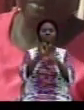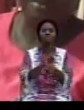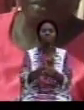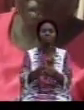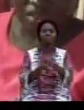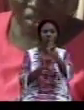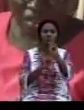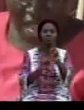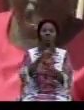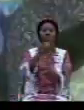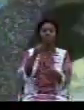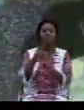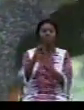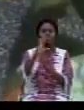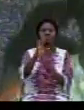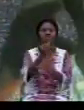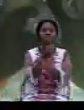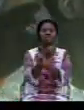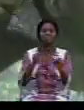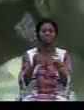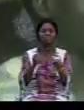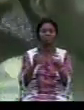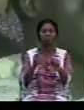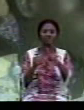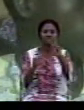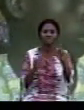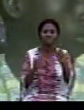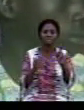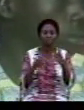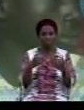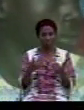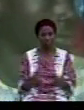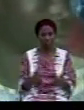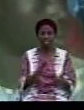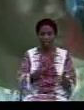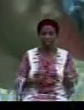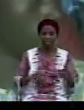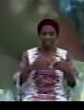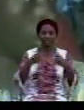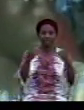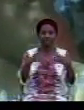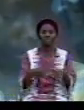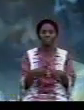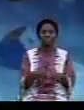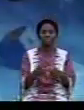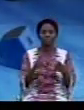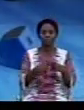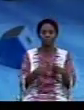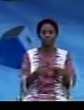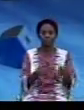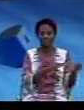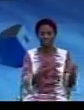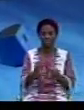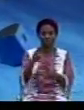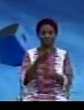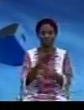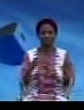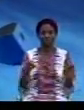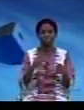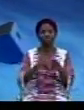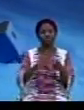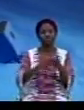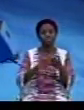your redemption? Christ has come to set you free, to forgive